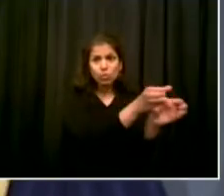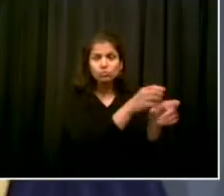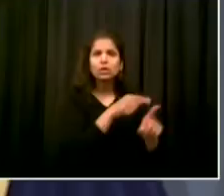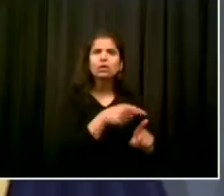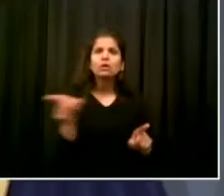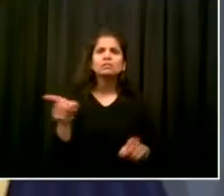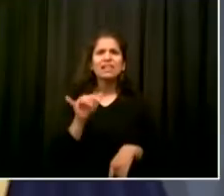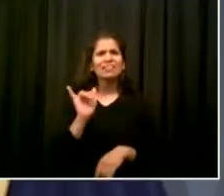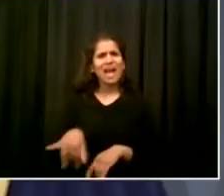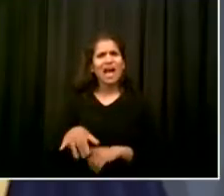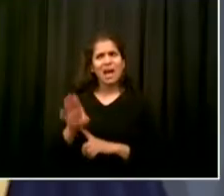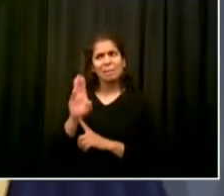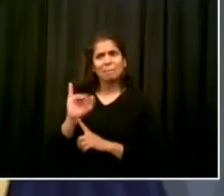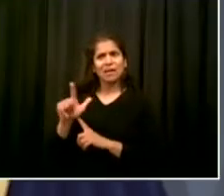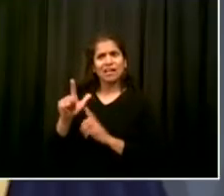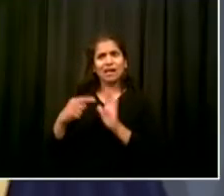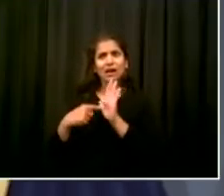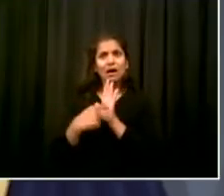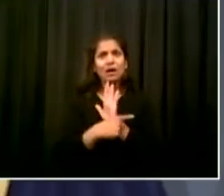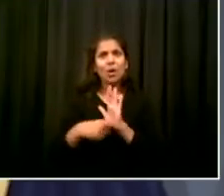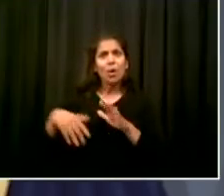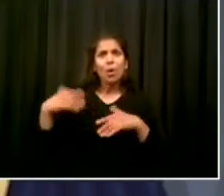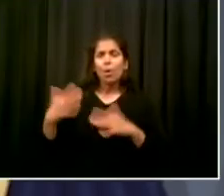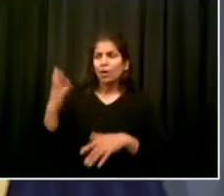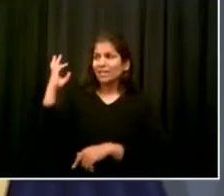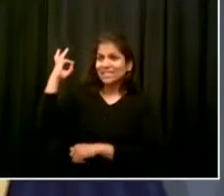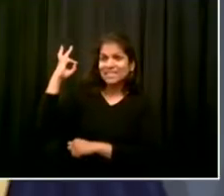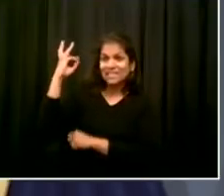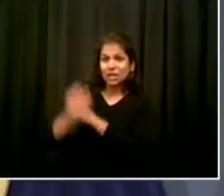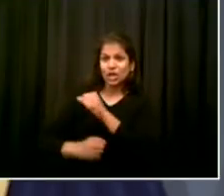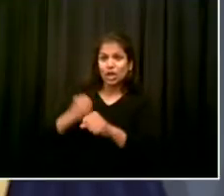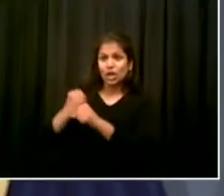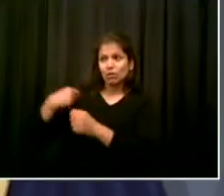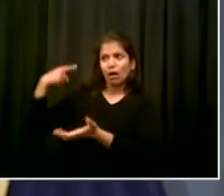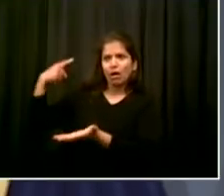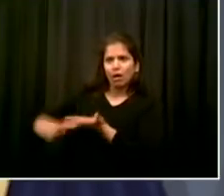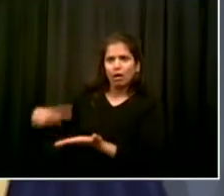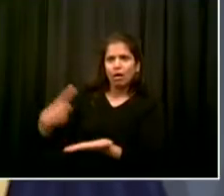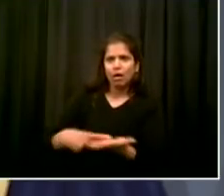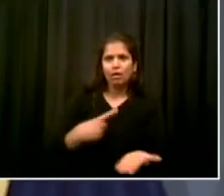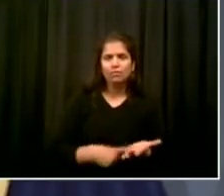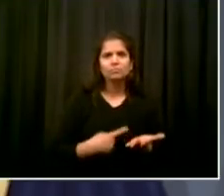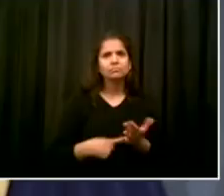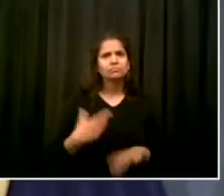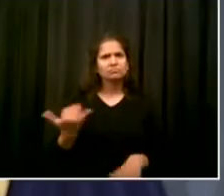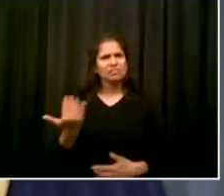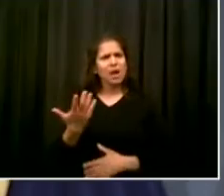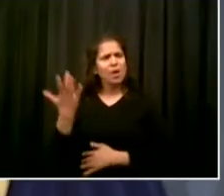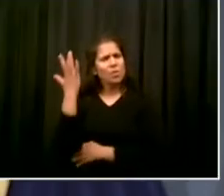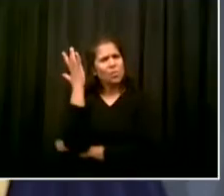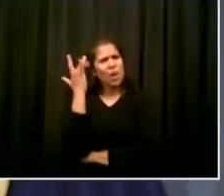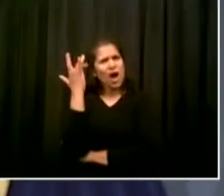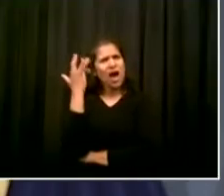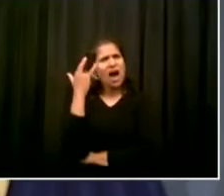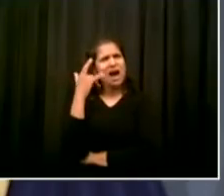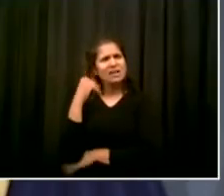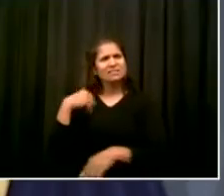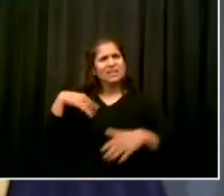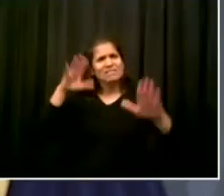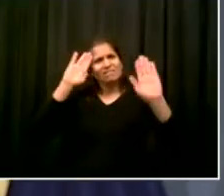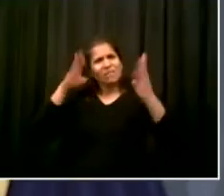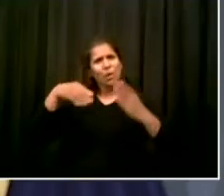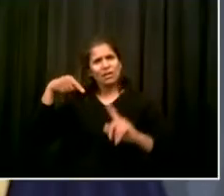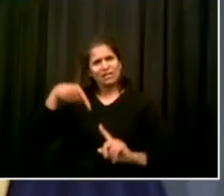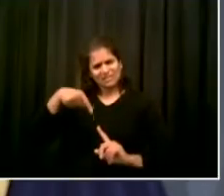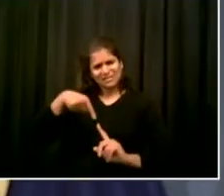this legislation a priority sooner, so we really were a leader on this. Bridget, I believe we were a leader